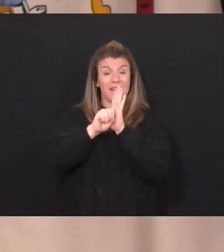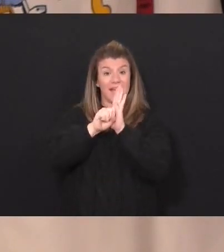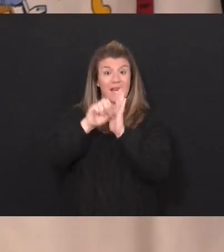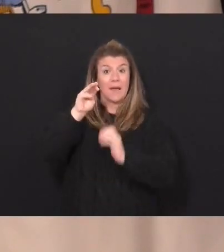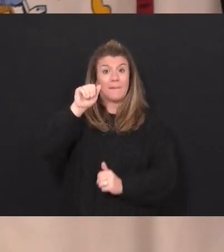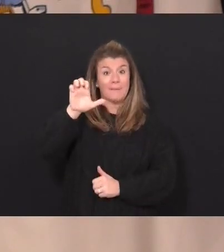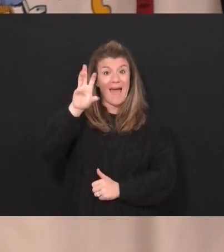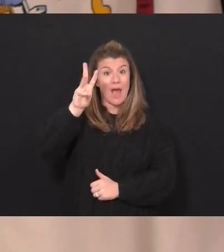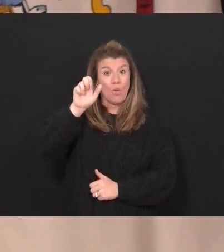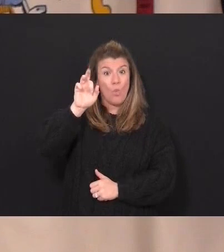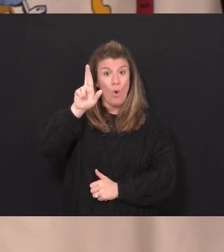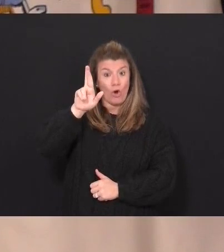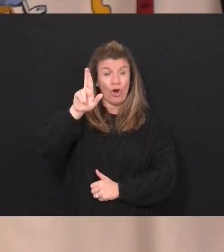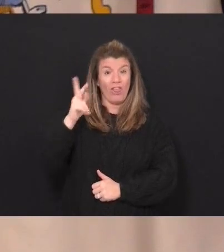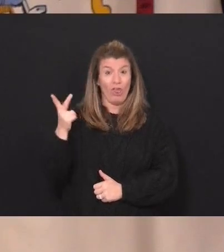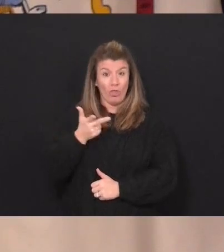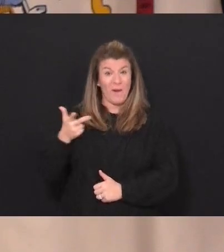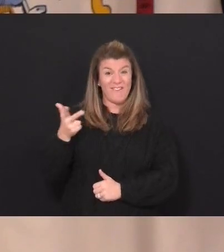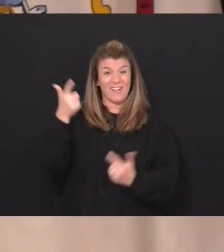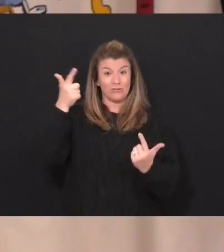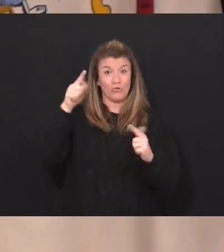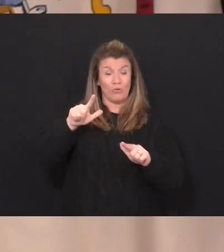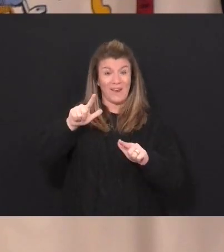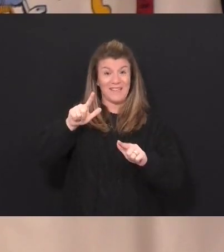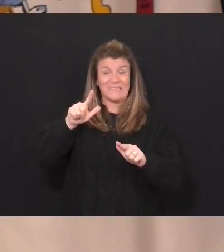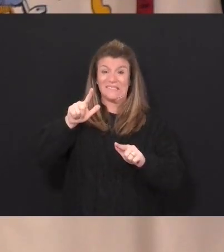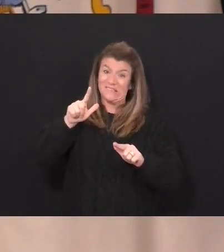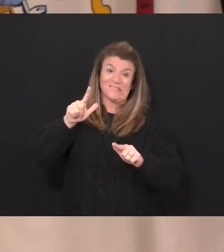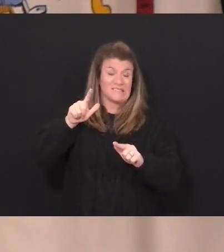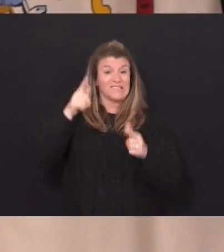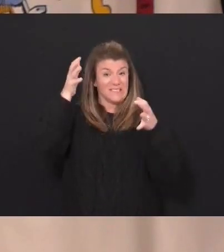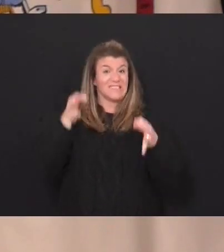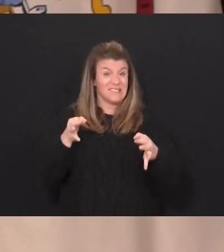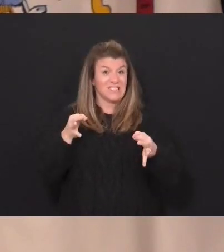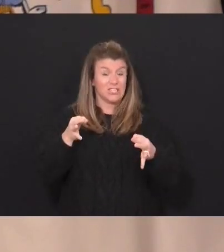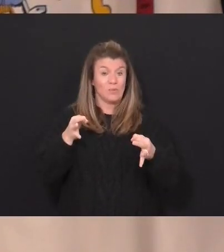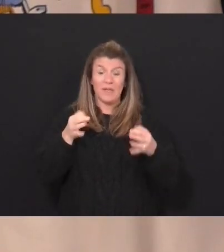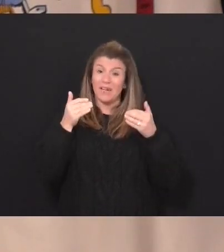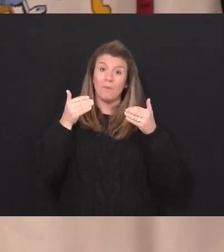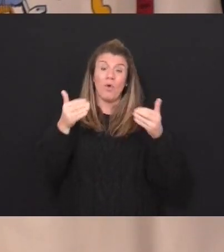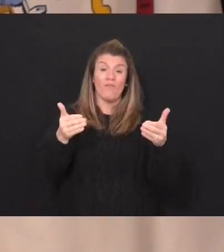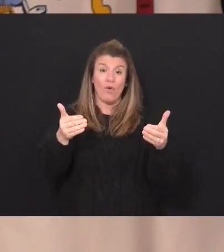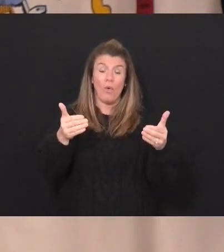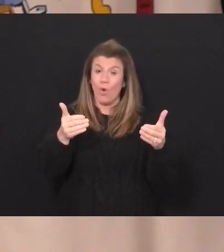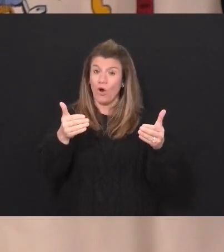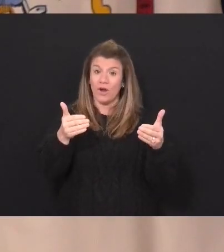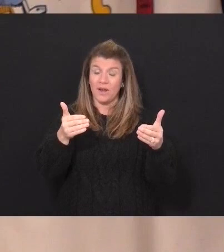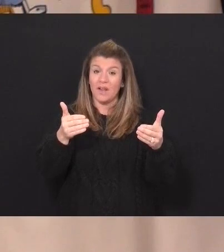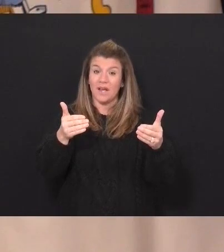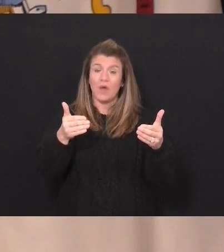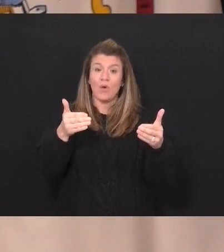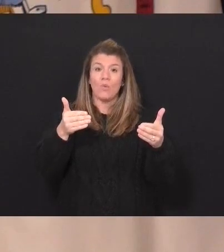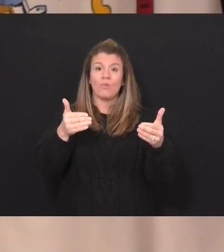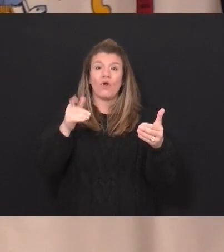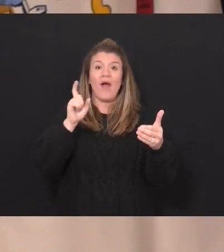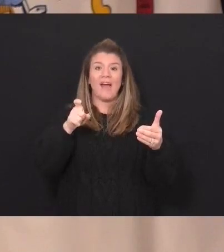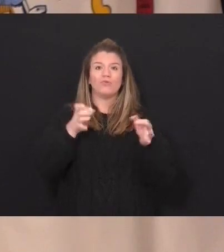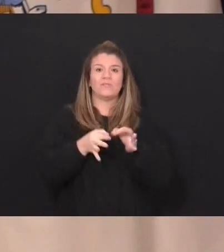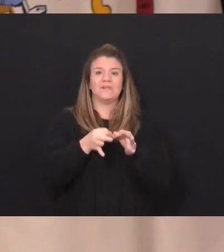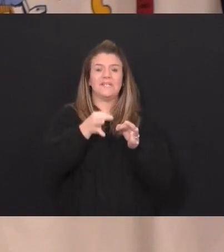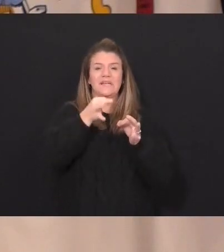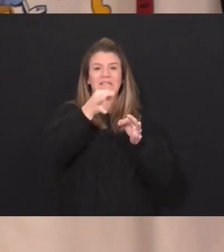agree that what we should do is move forward and move in a way to where we're going to